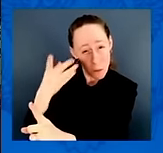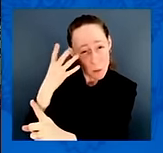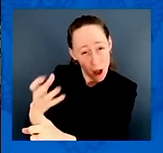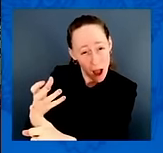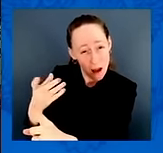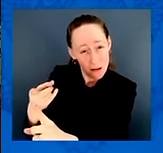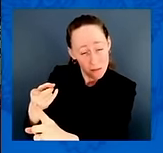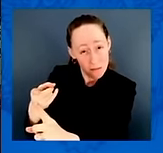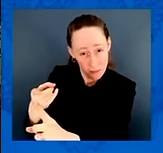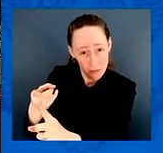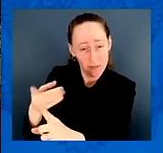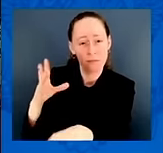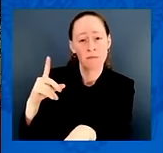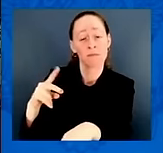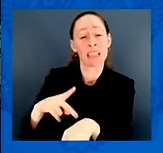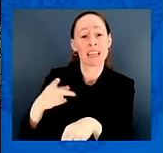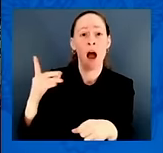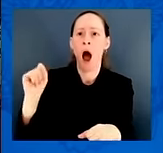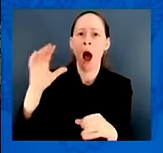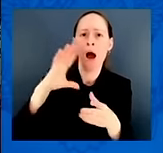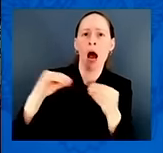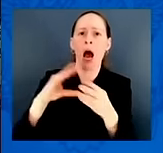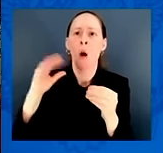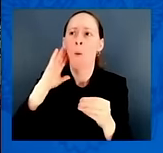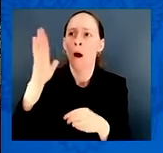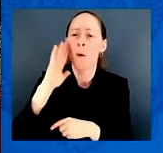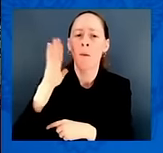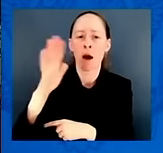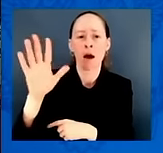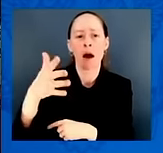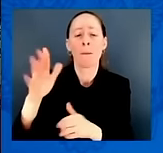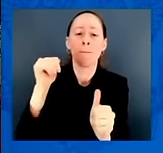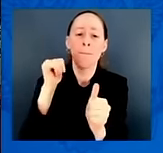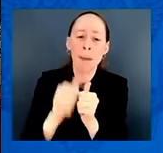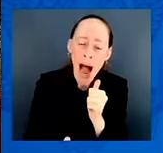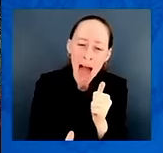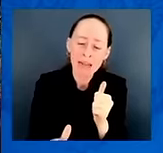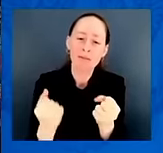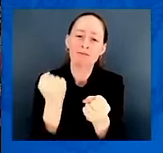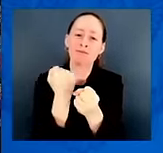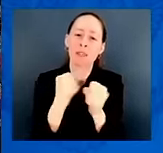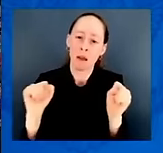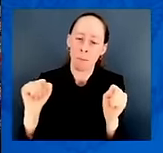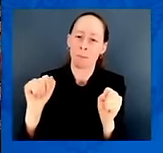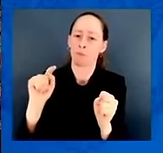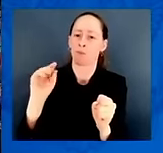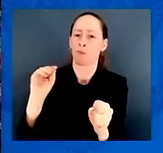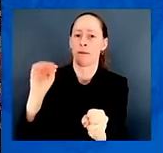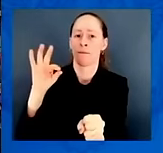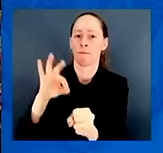Pass the Freedom to Vote Act, the John Lewis Voting Rights Act.